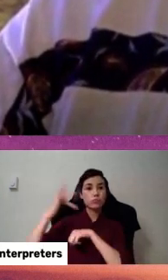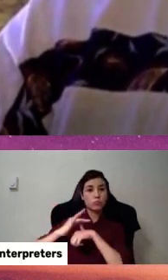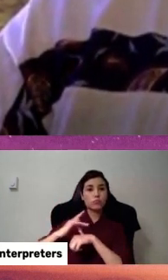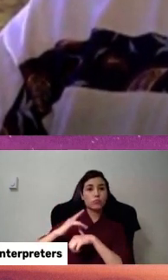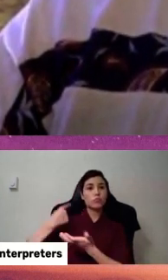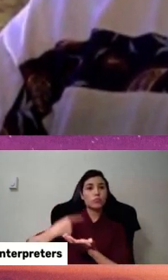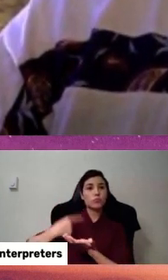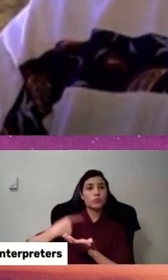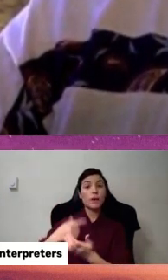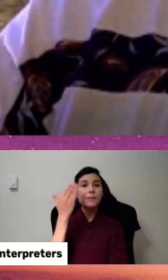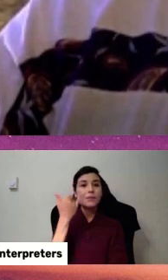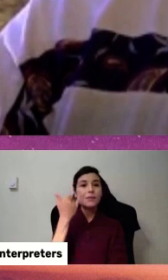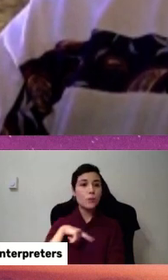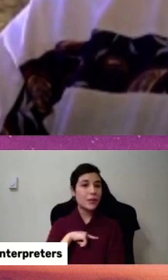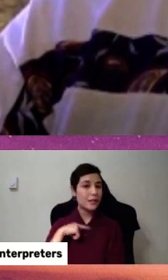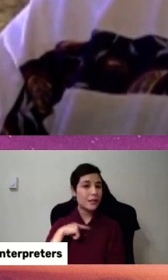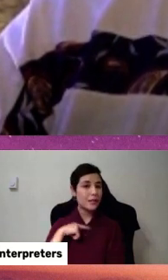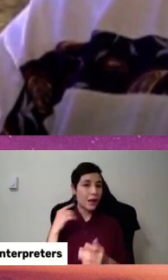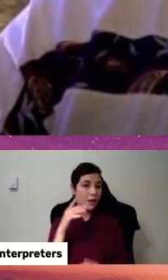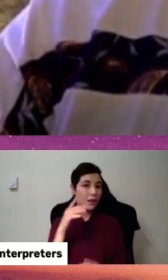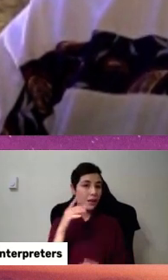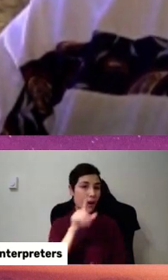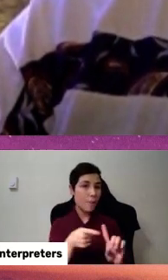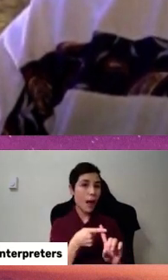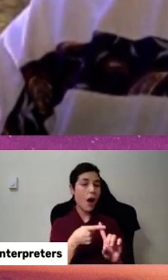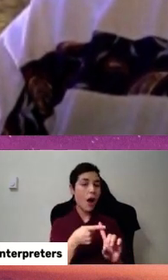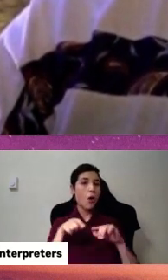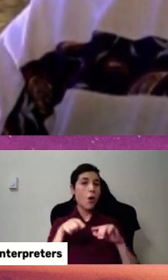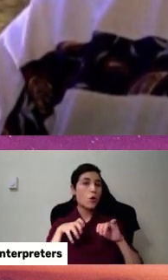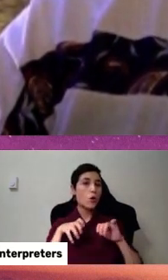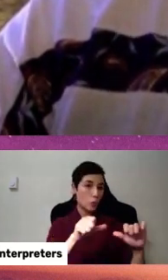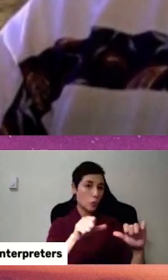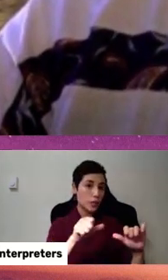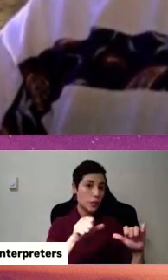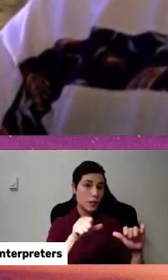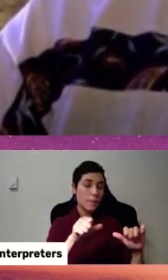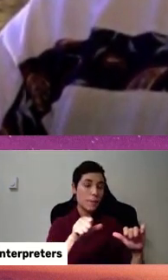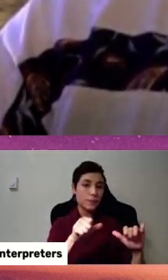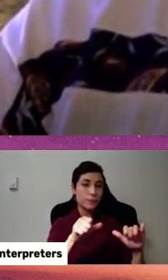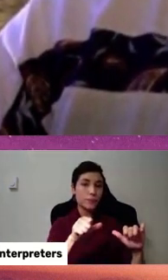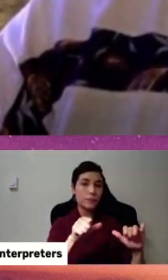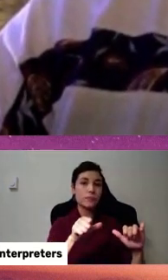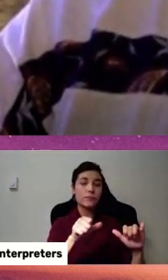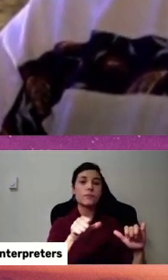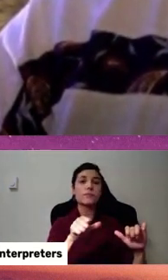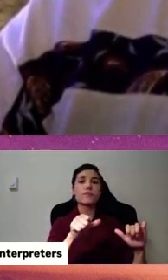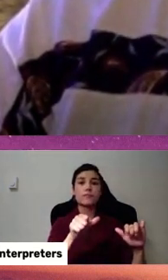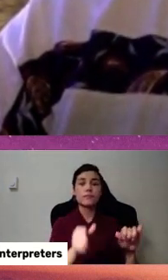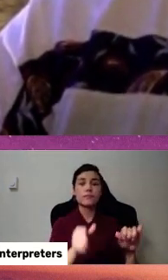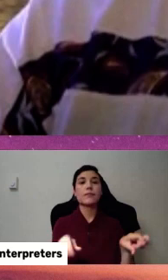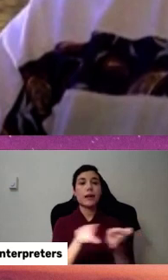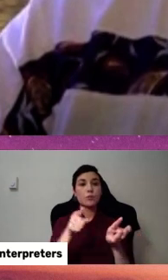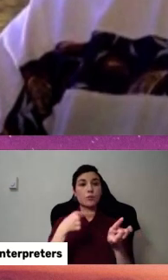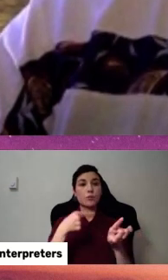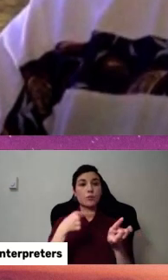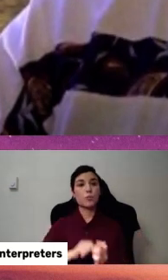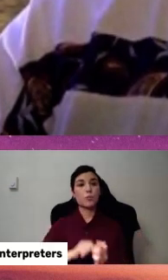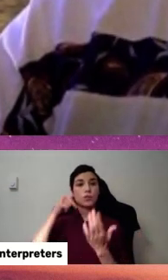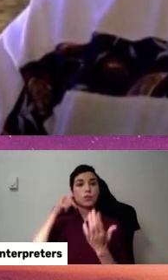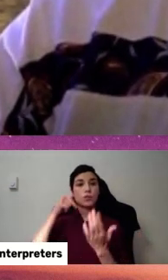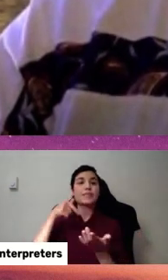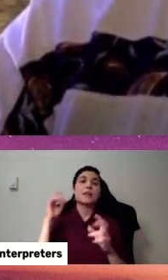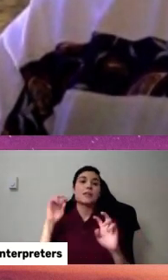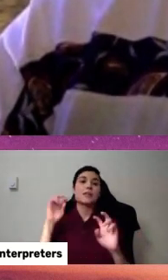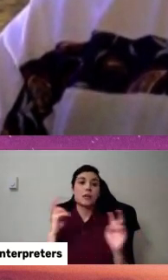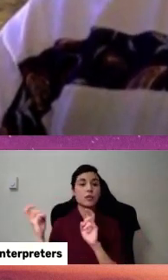colonialism, right? We're talking, and as it applies to this subject, we're talking about, you know, very intentional eradication